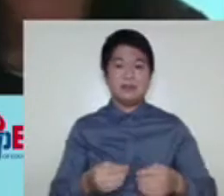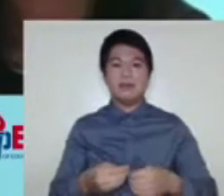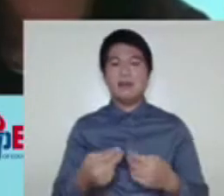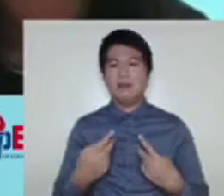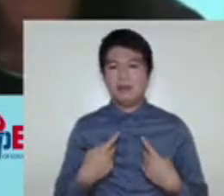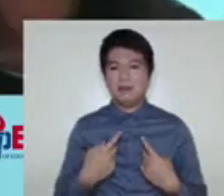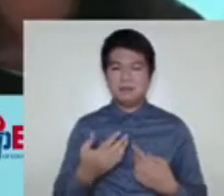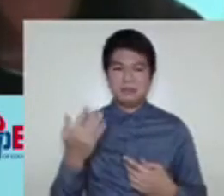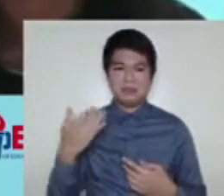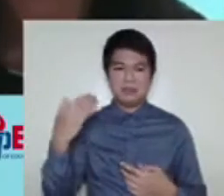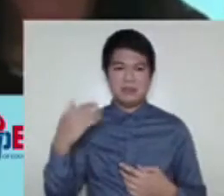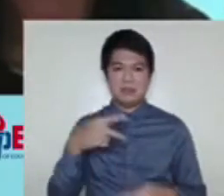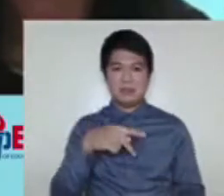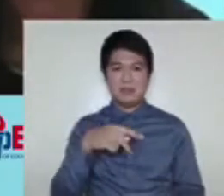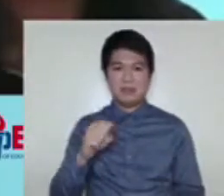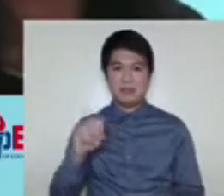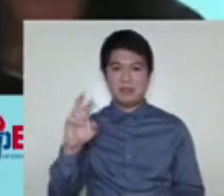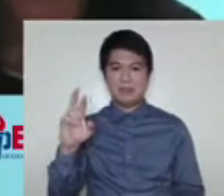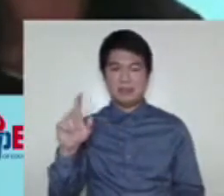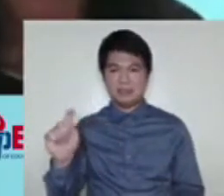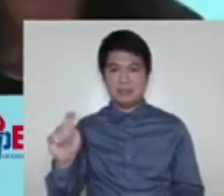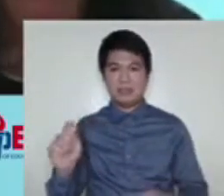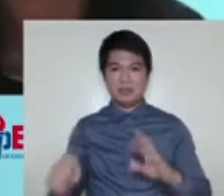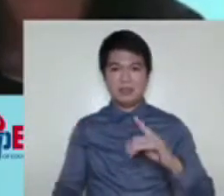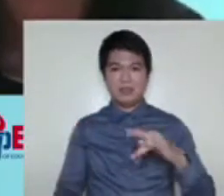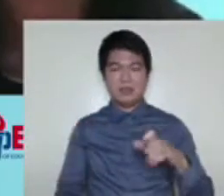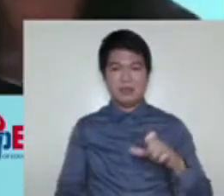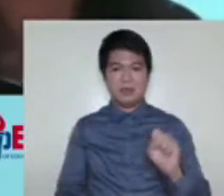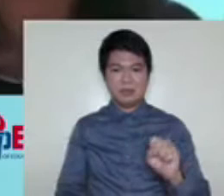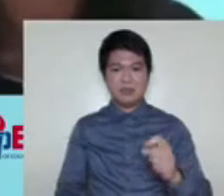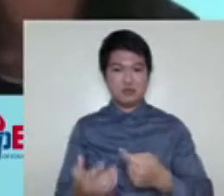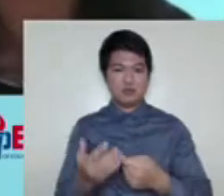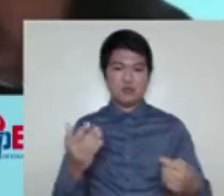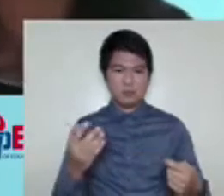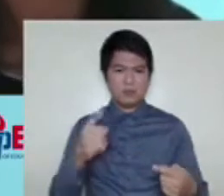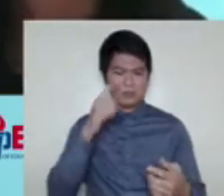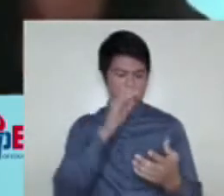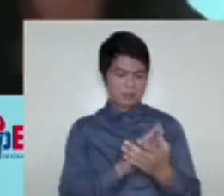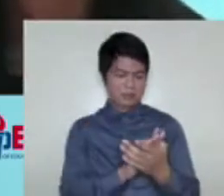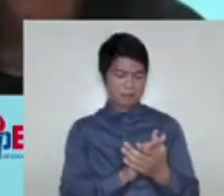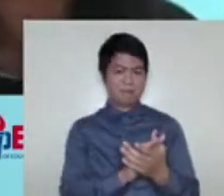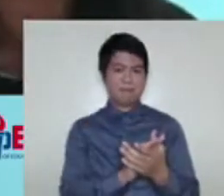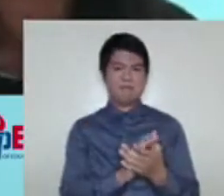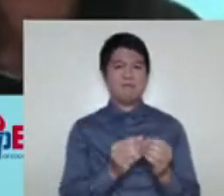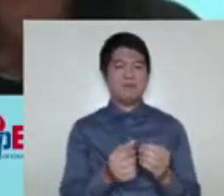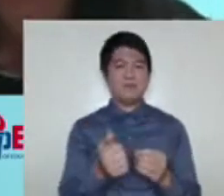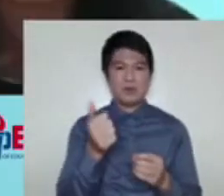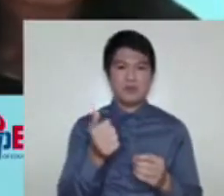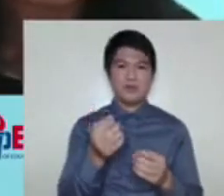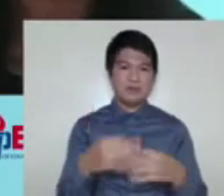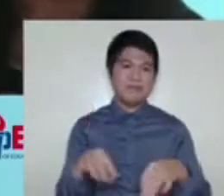PPST or RPMS-PPST tools, because we believe that this is one of the most critical indicators in